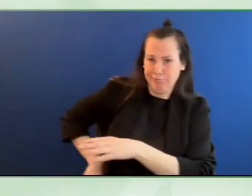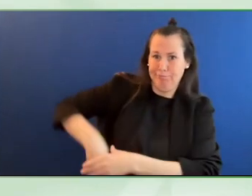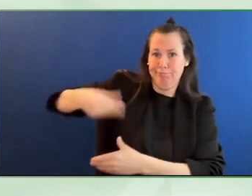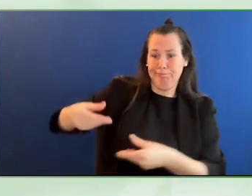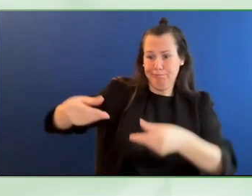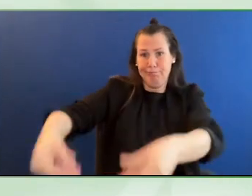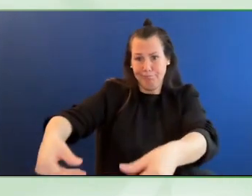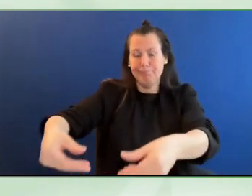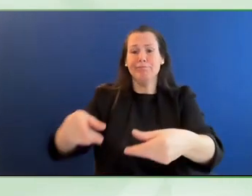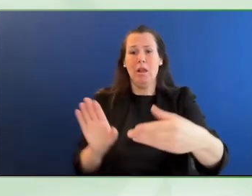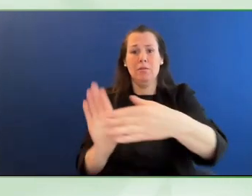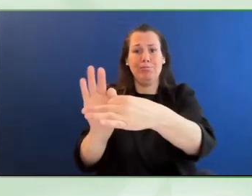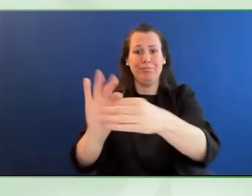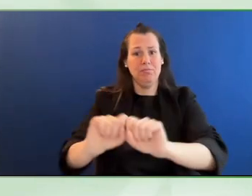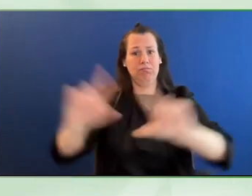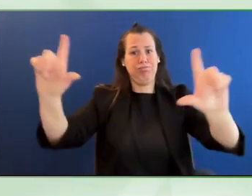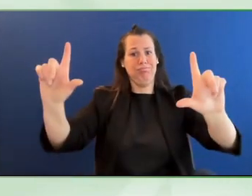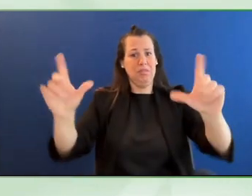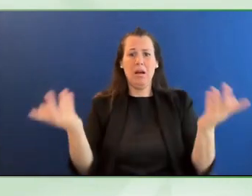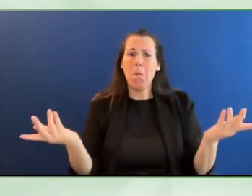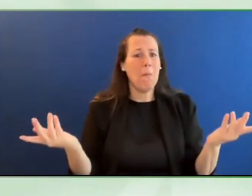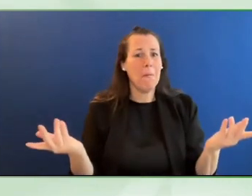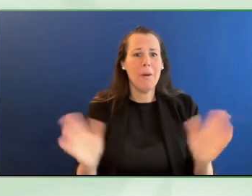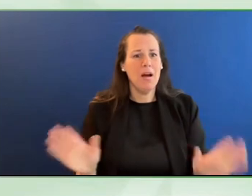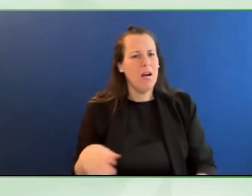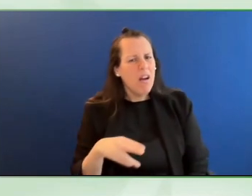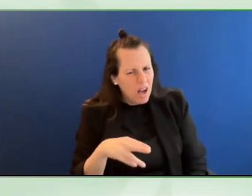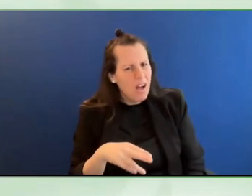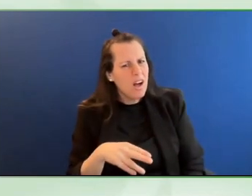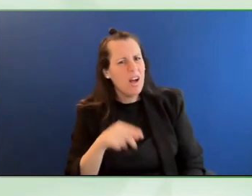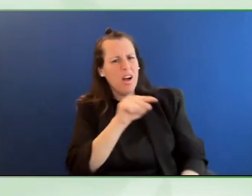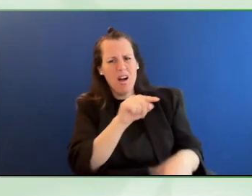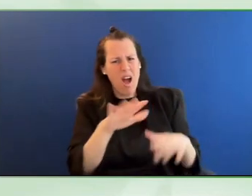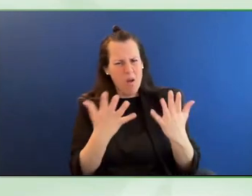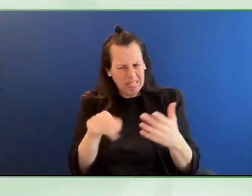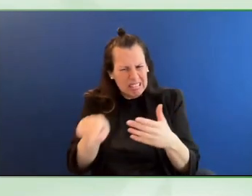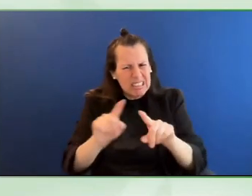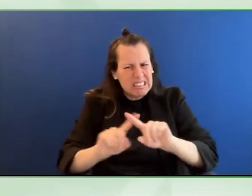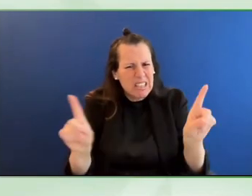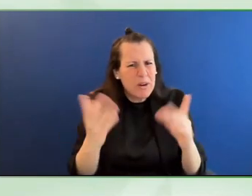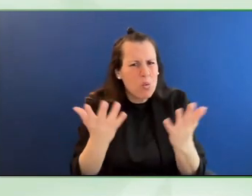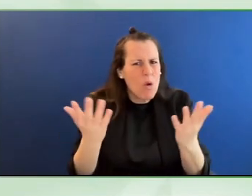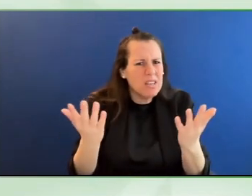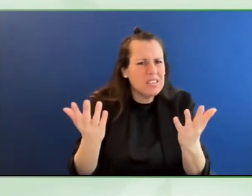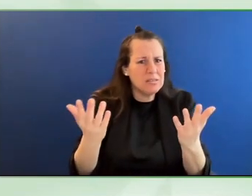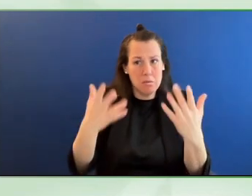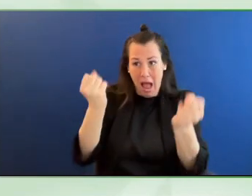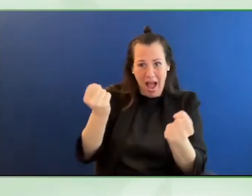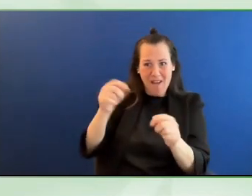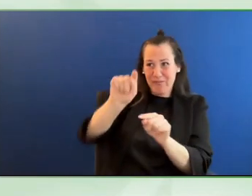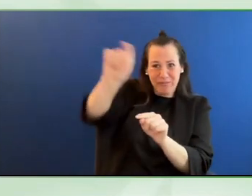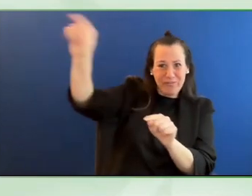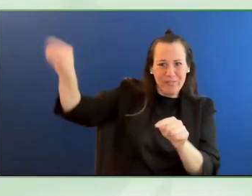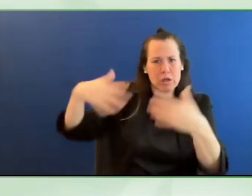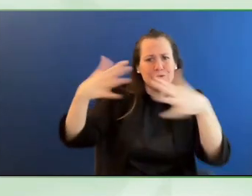you don't have to have any AT on demand for that. But if what you need isn't, what's in the computer isn't good enough for what you need more